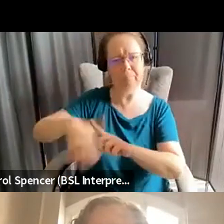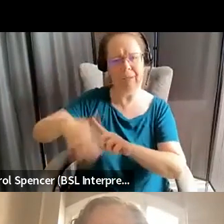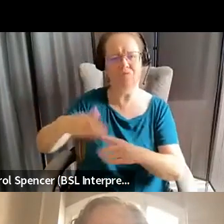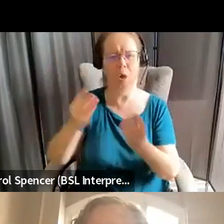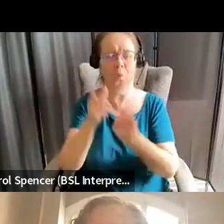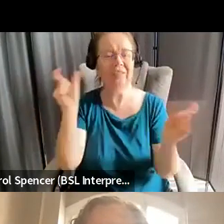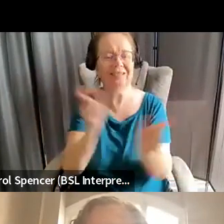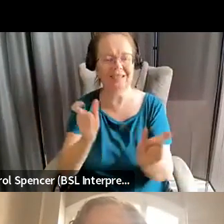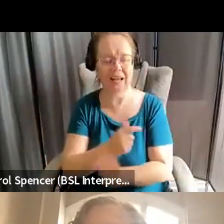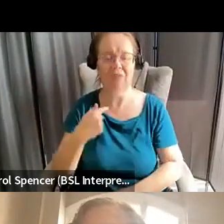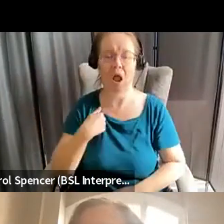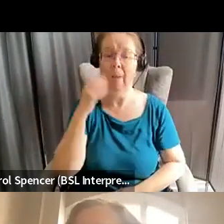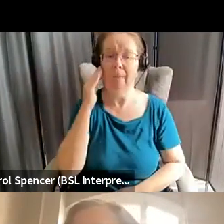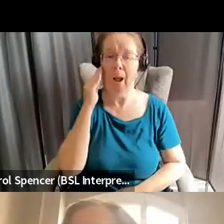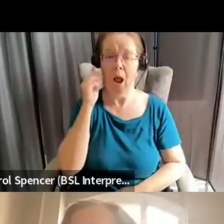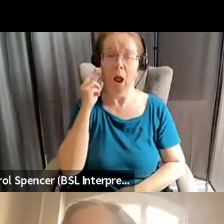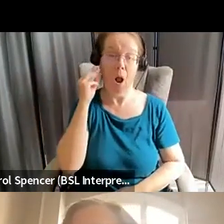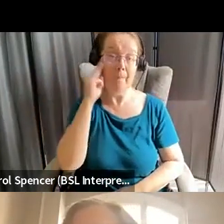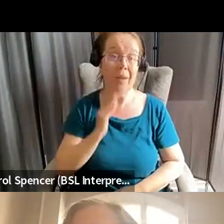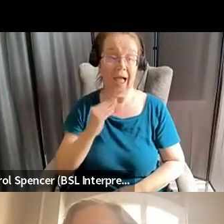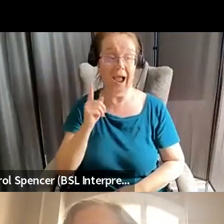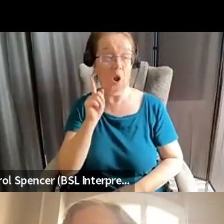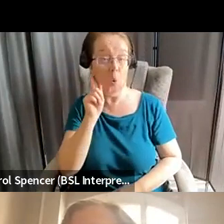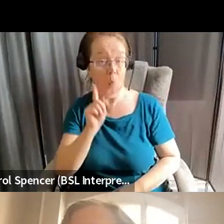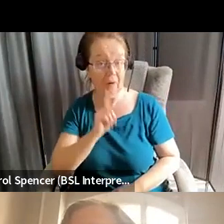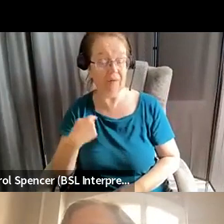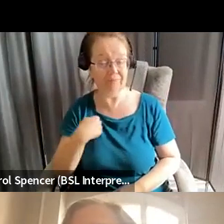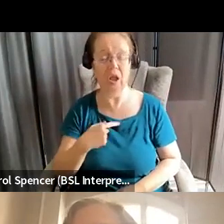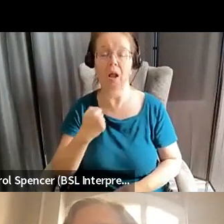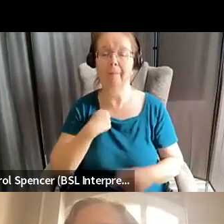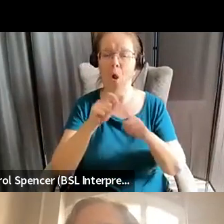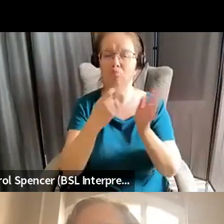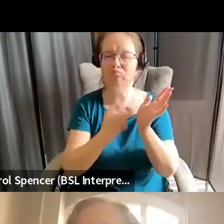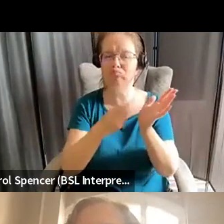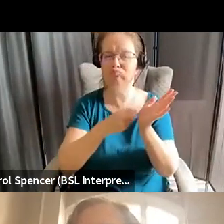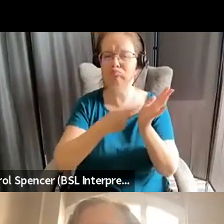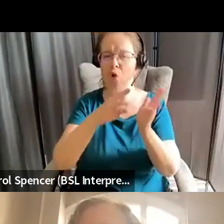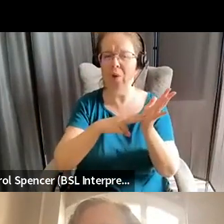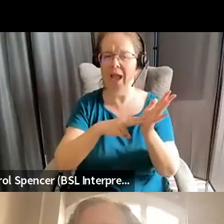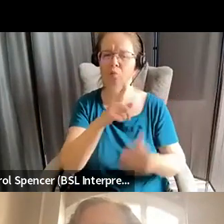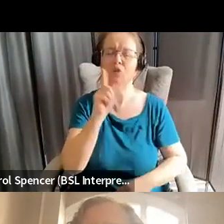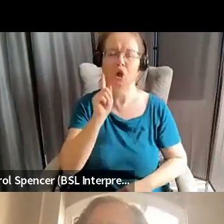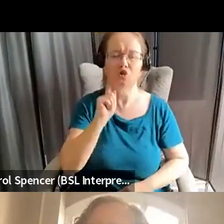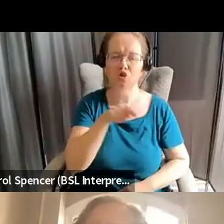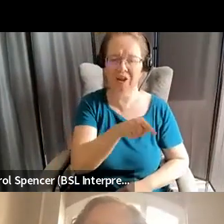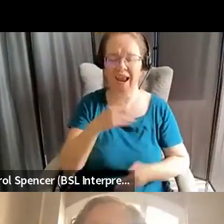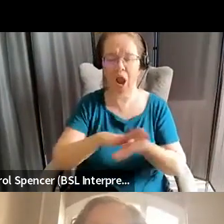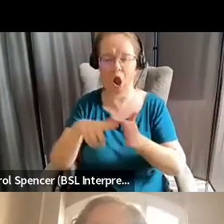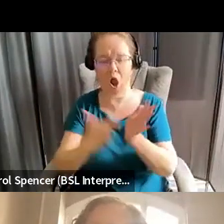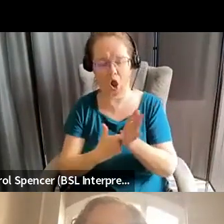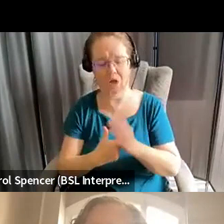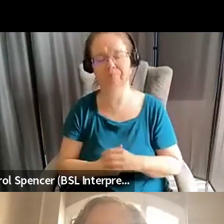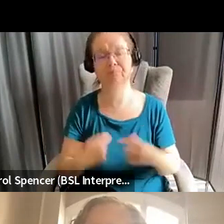So I'm a Black woman, and my pronouns are she and her. And yeah, so I'm just going to talk to you a little bit about my